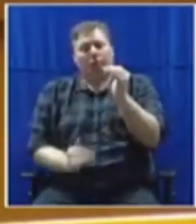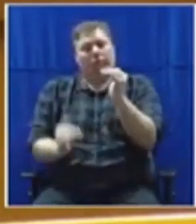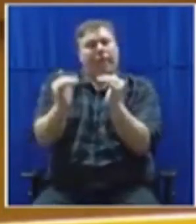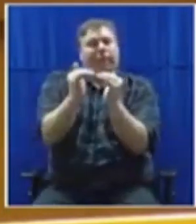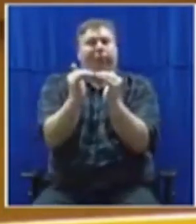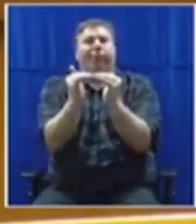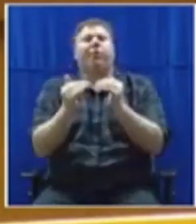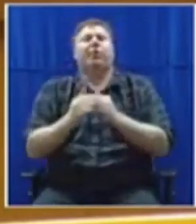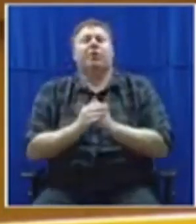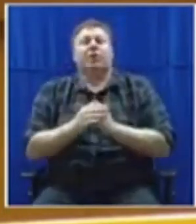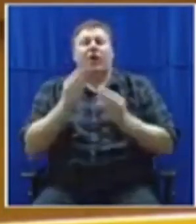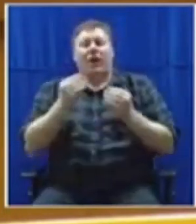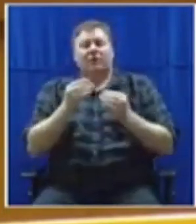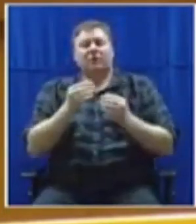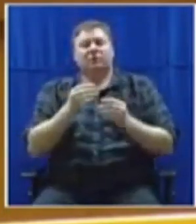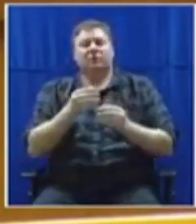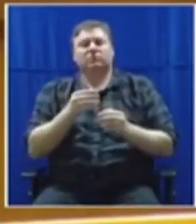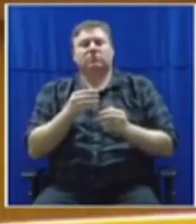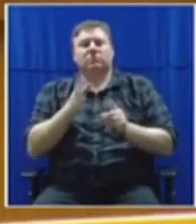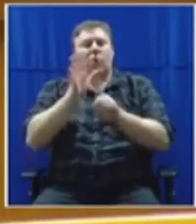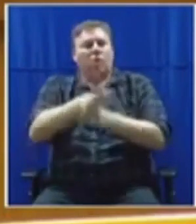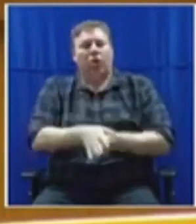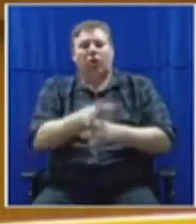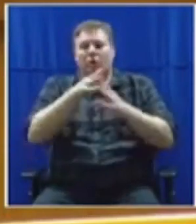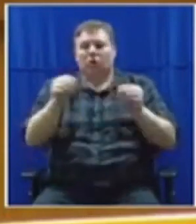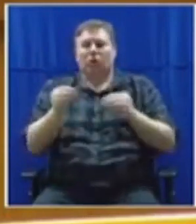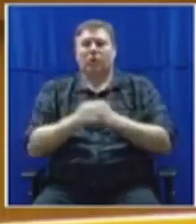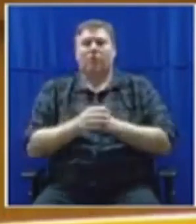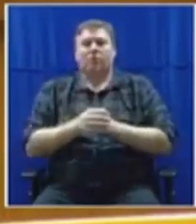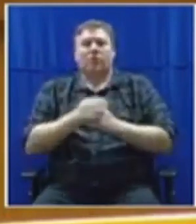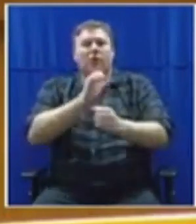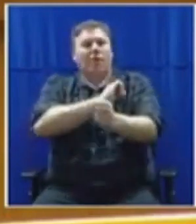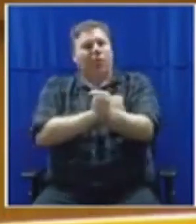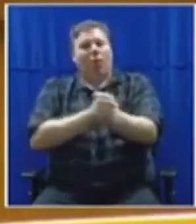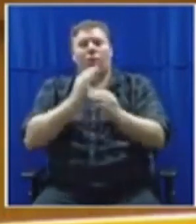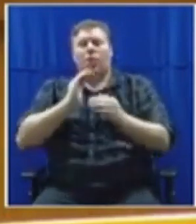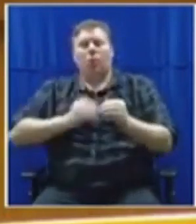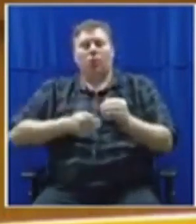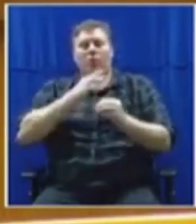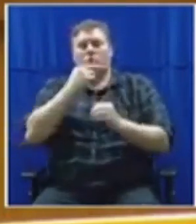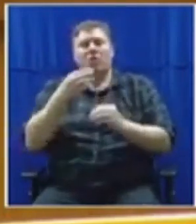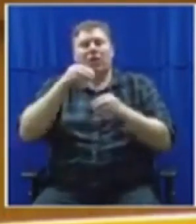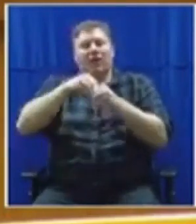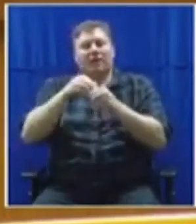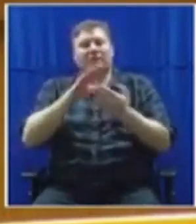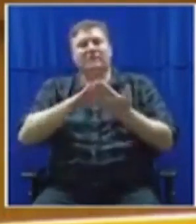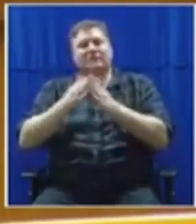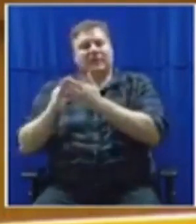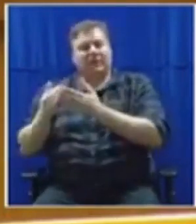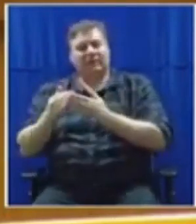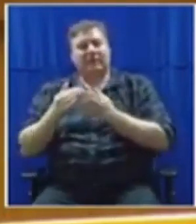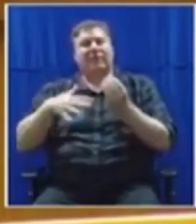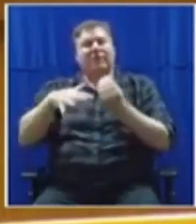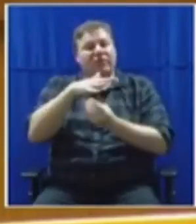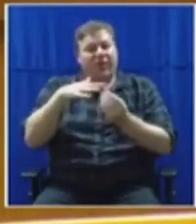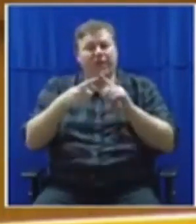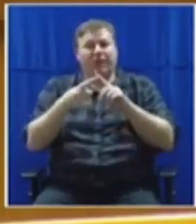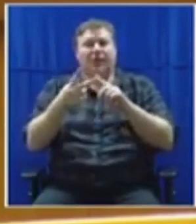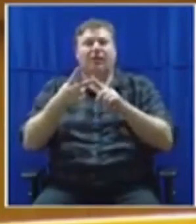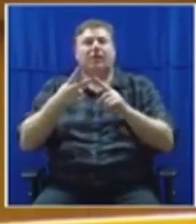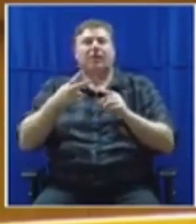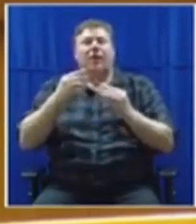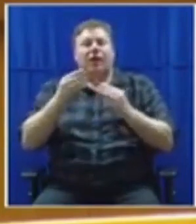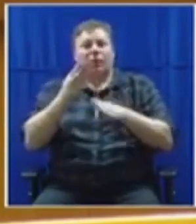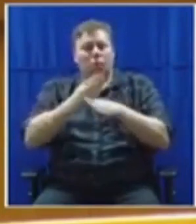in order to realize a real women empowerment in society, within the families and workplace. The EFF has